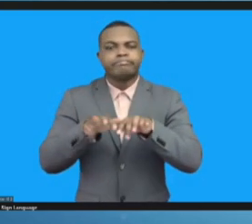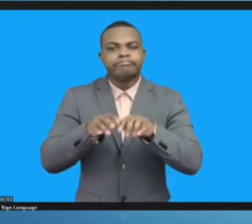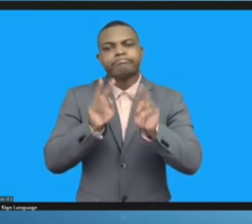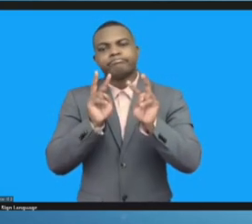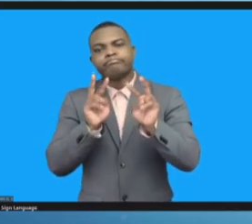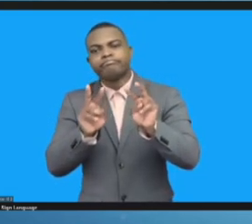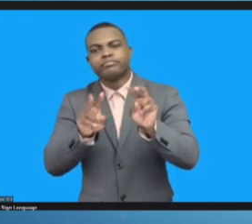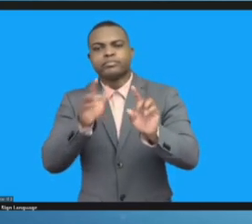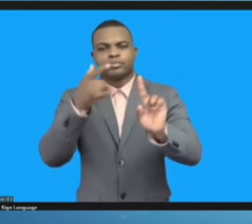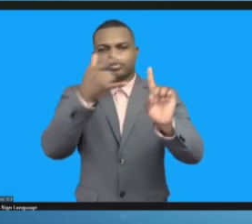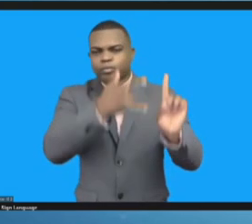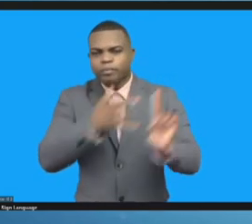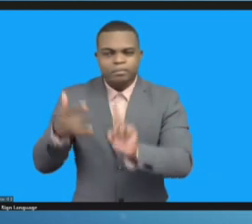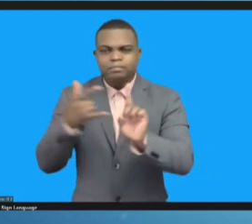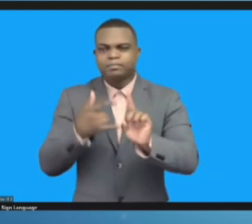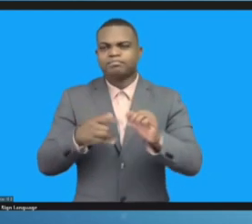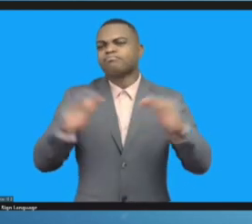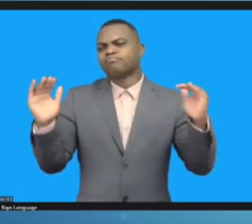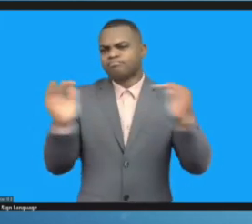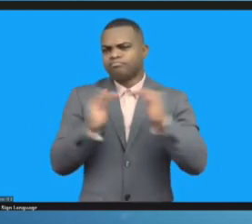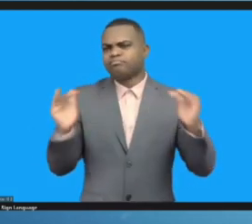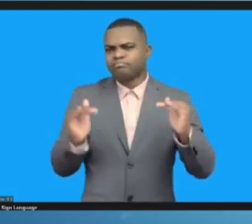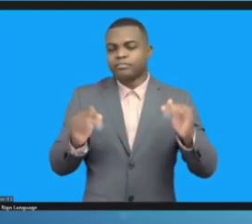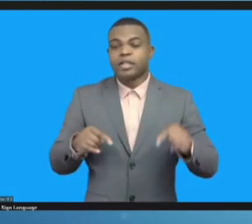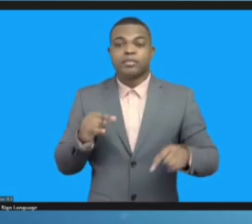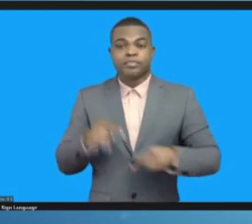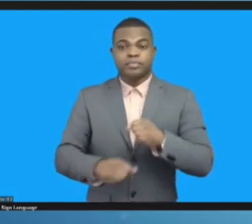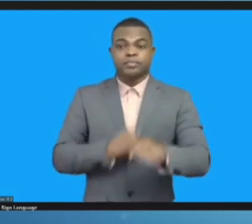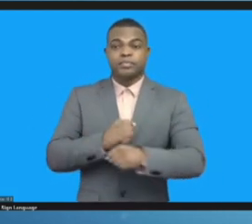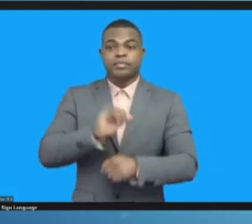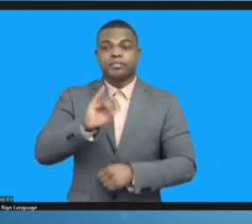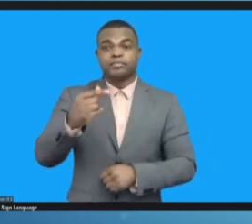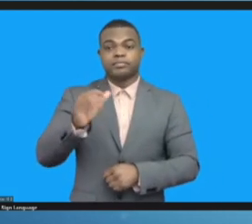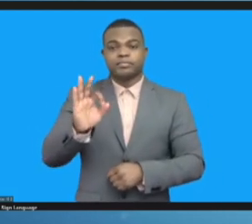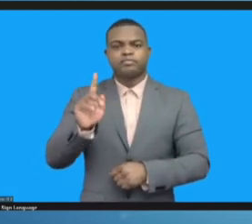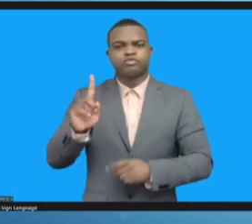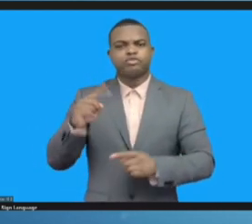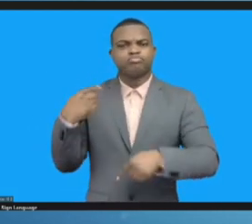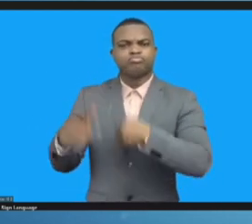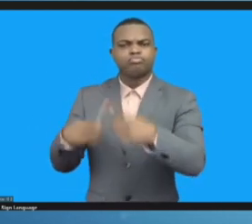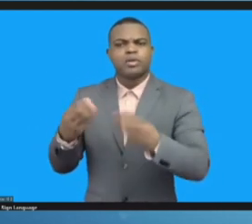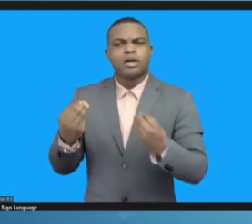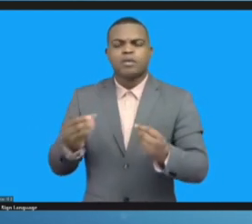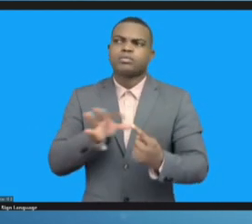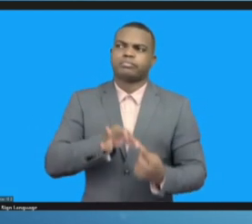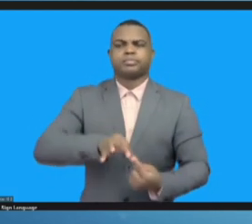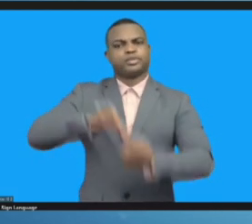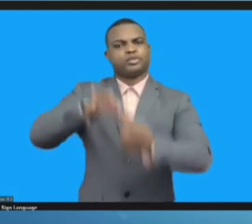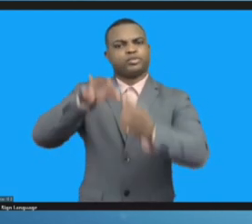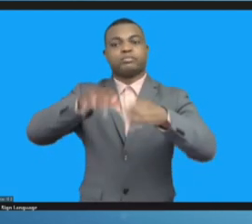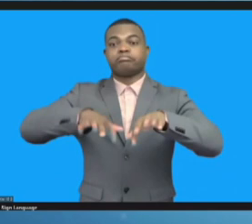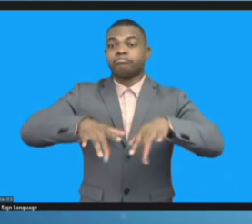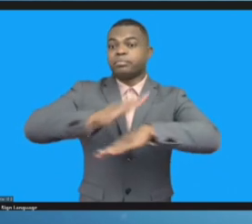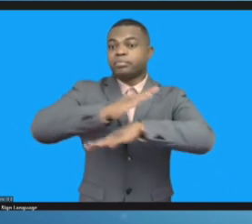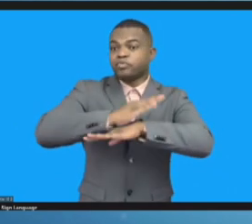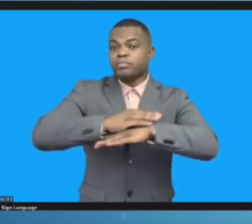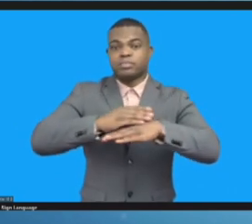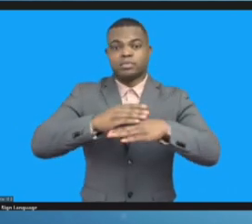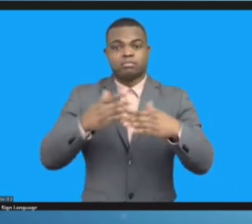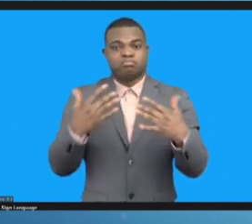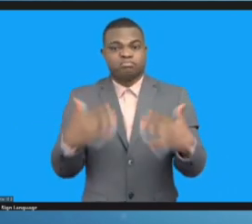other part of the world. The program of the forum has been developed around five themes: connecting